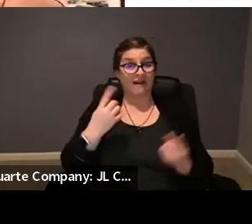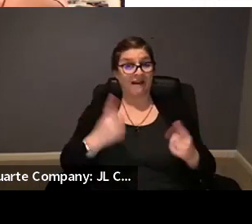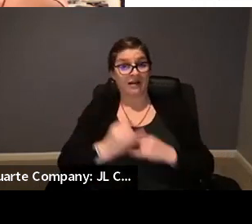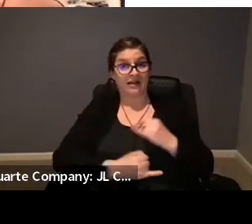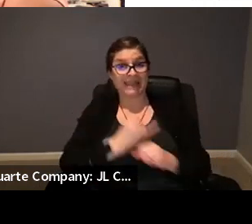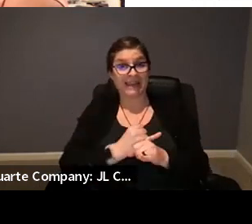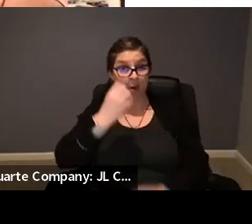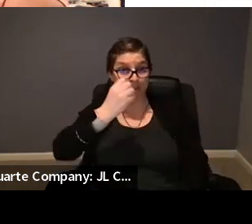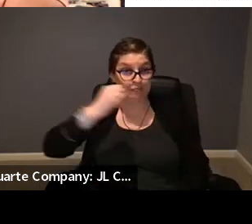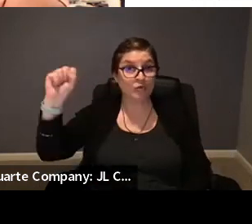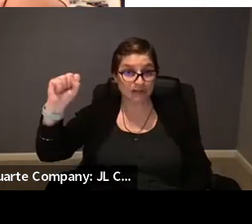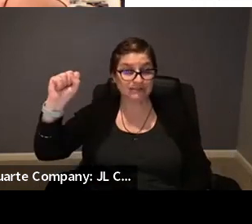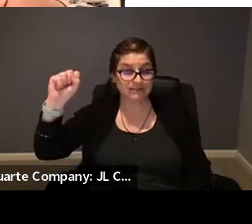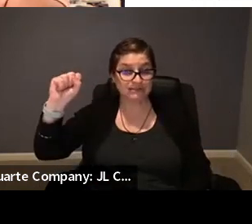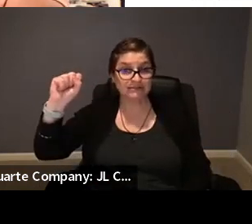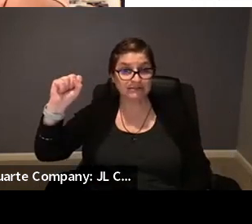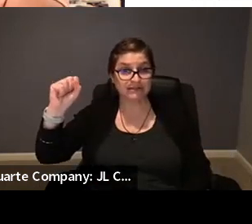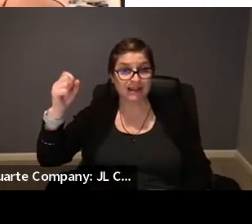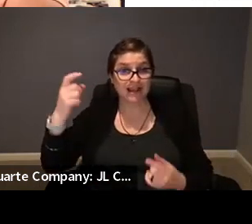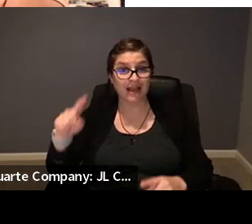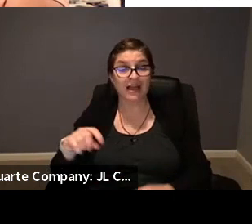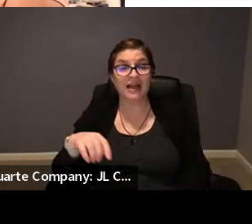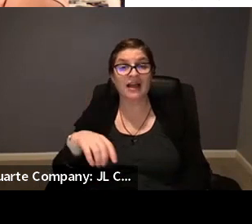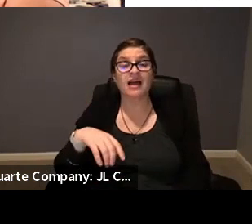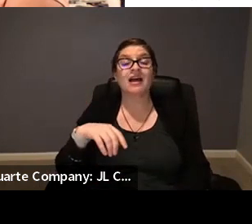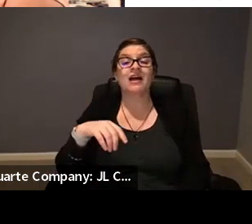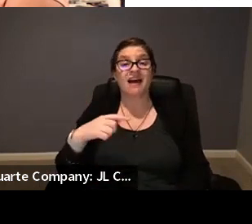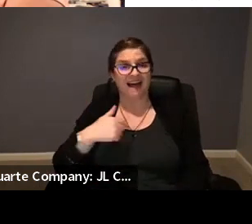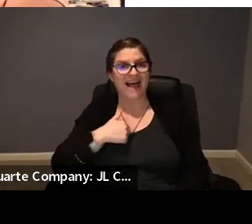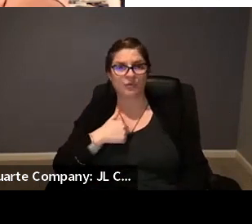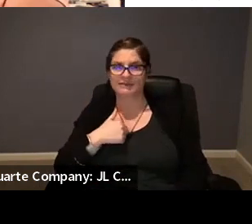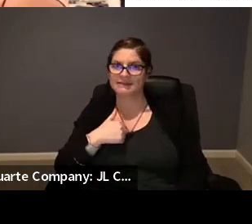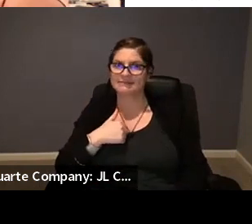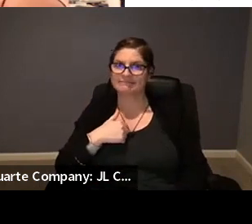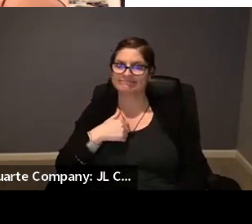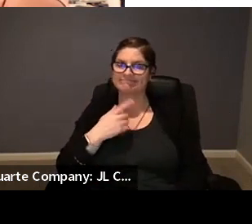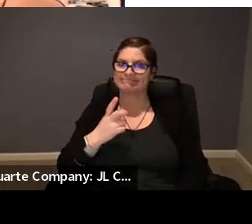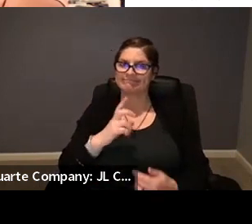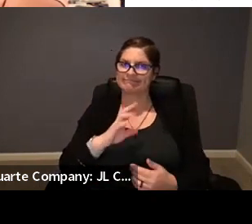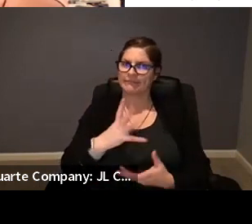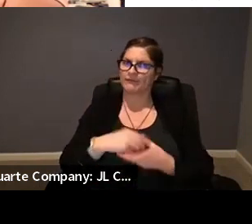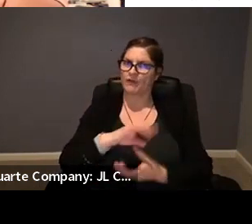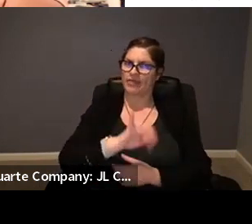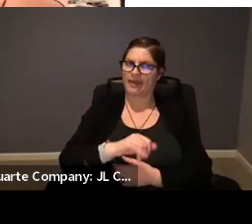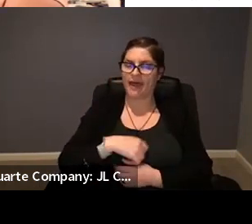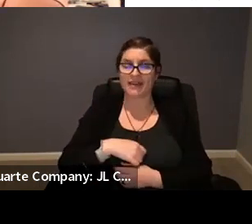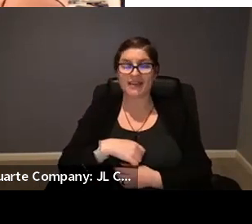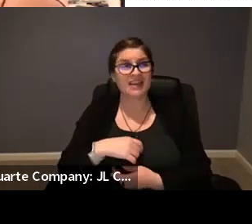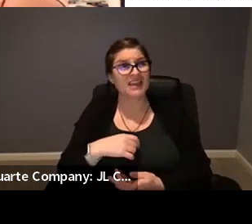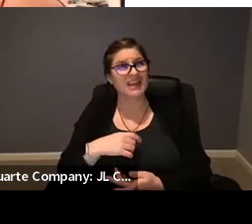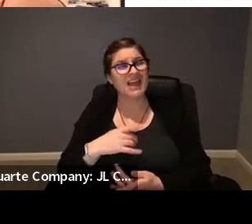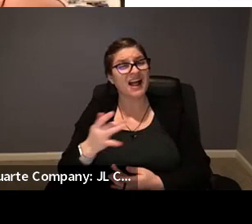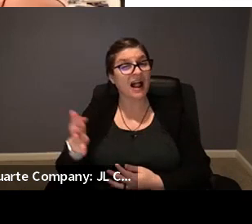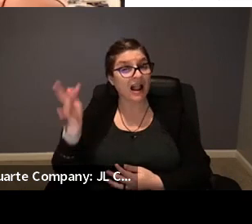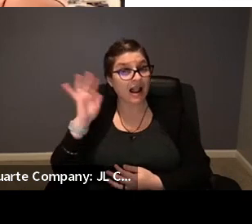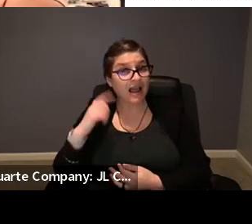I was at the center of it. Back in the day, it's not that far ago, but back in the day,